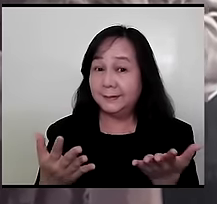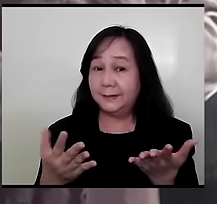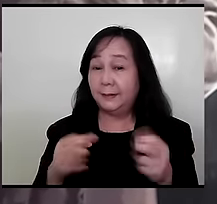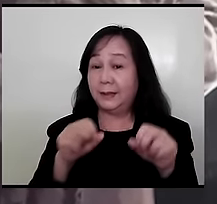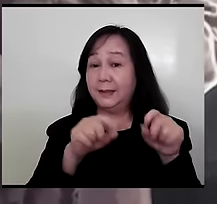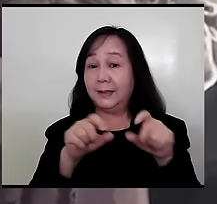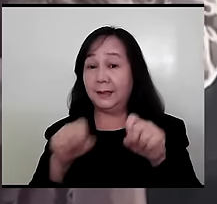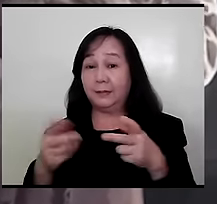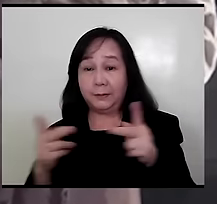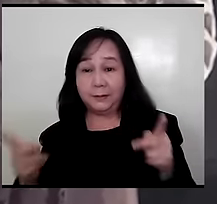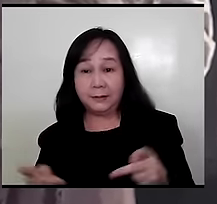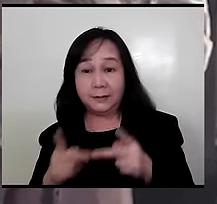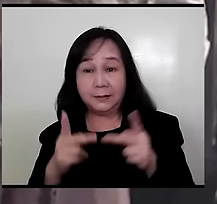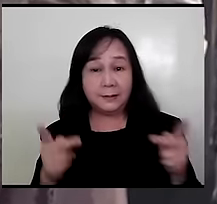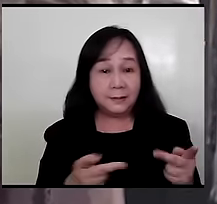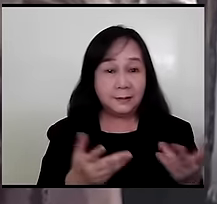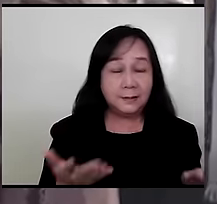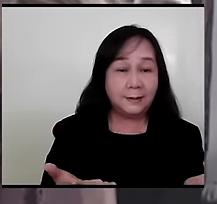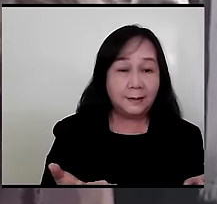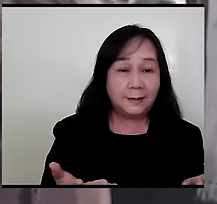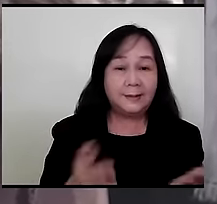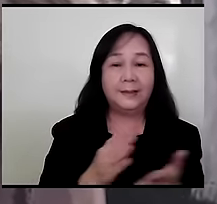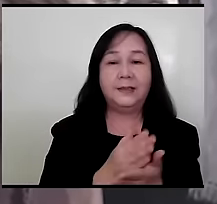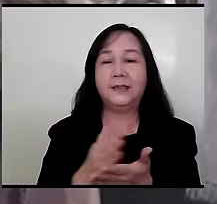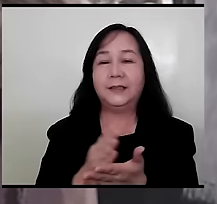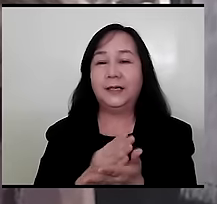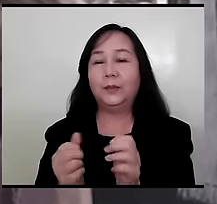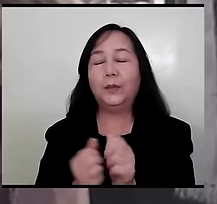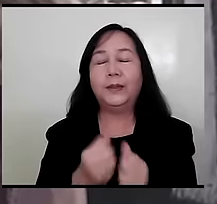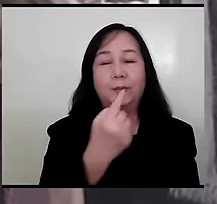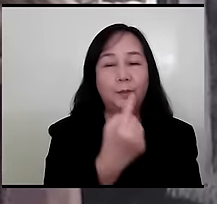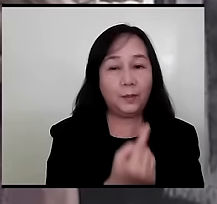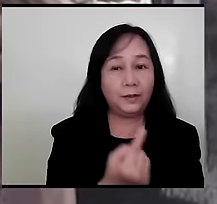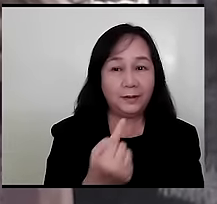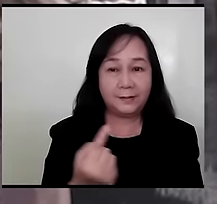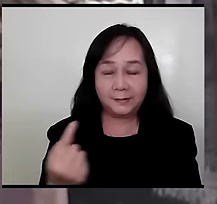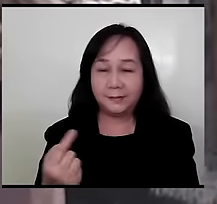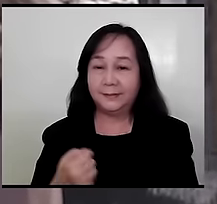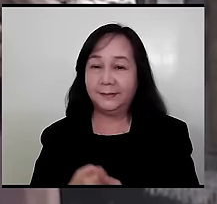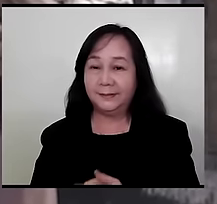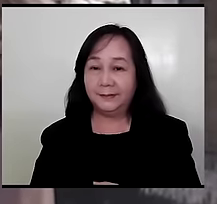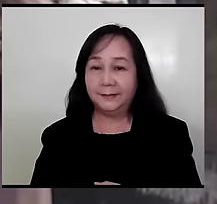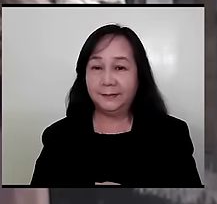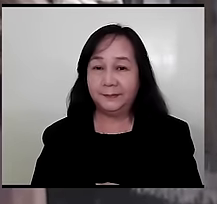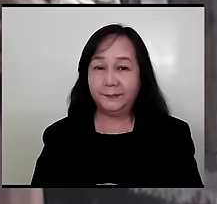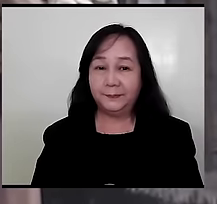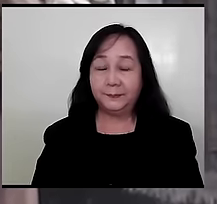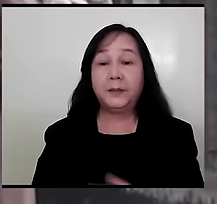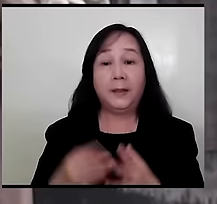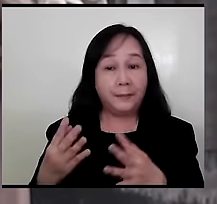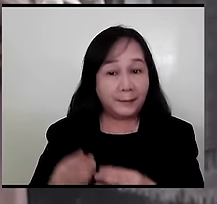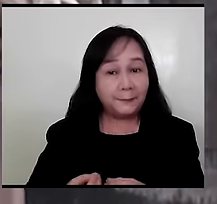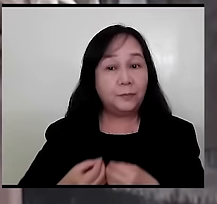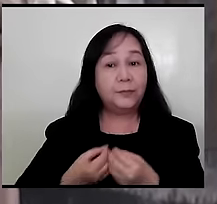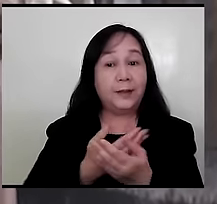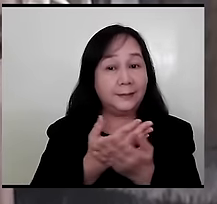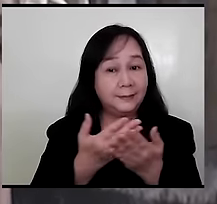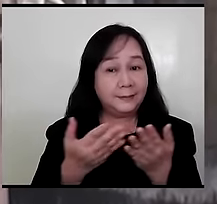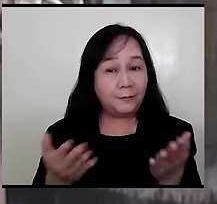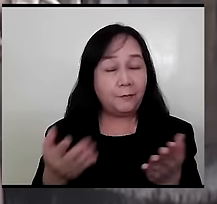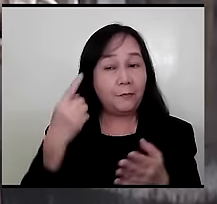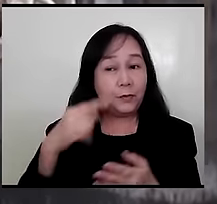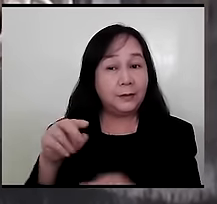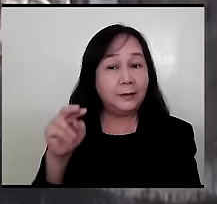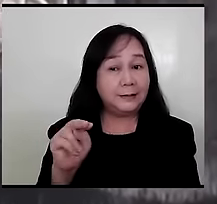their property, they shared with one another. They provided for